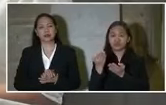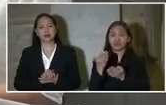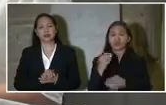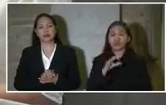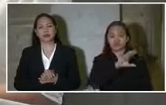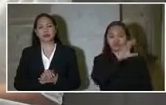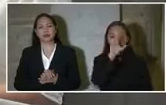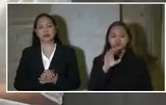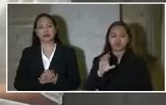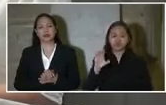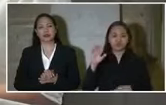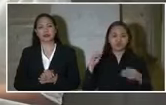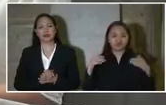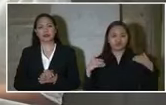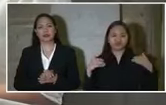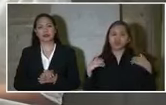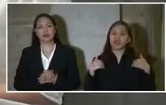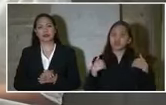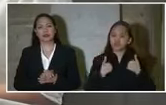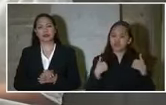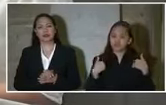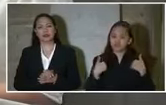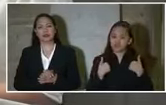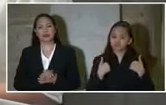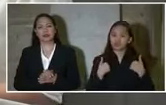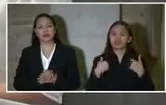Caravans of camels shall fill you.